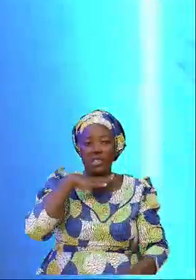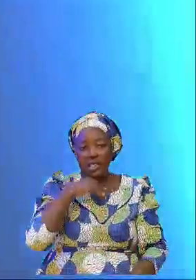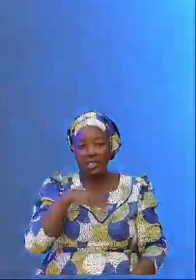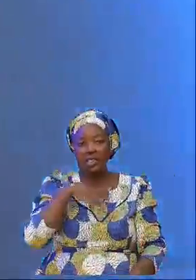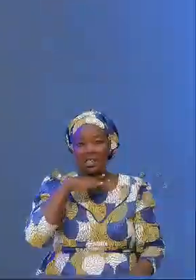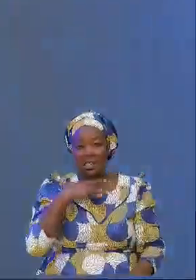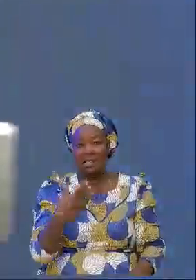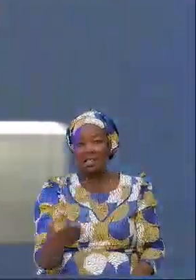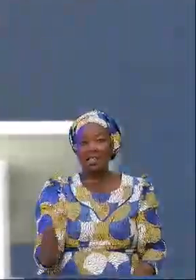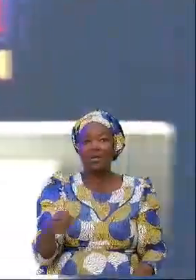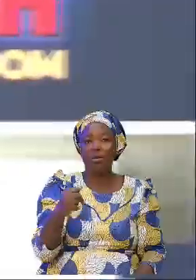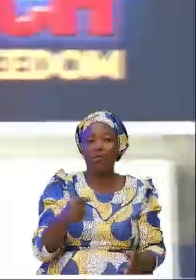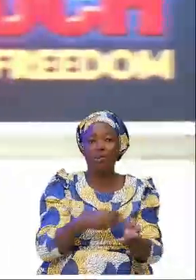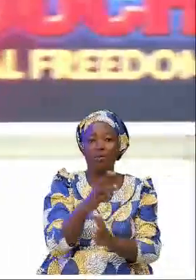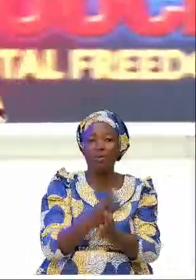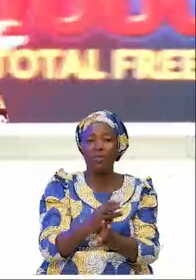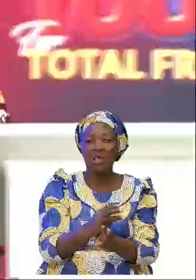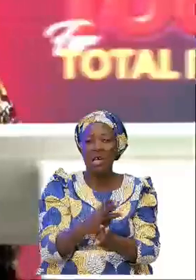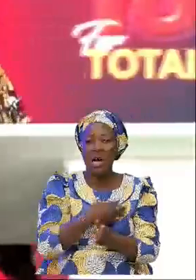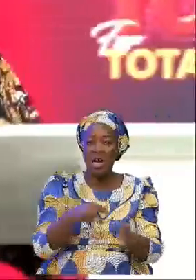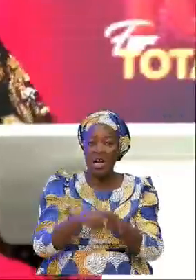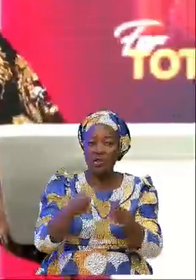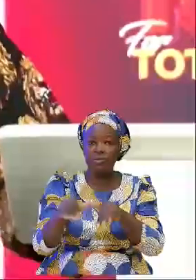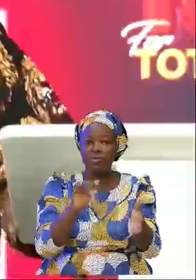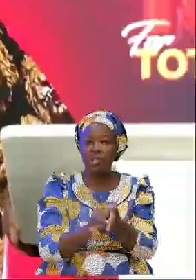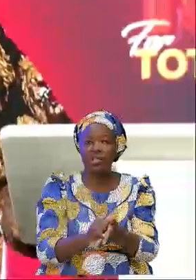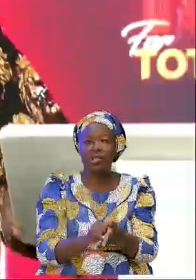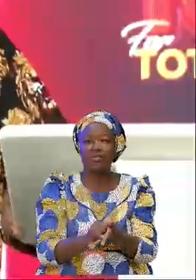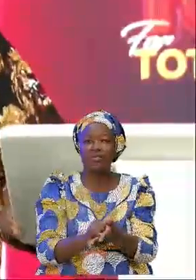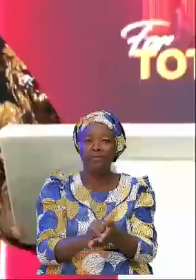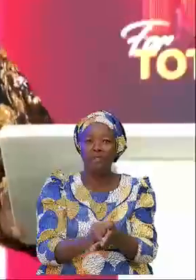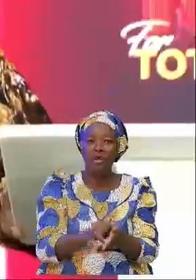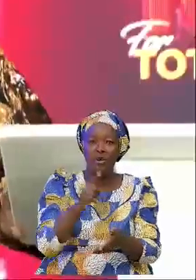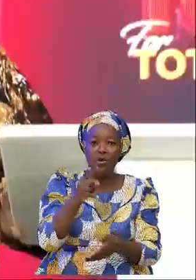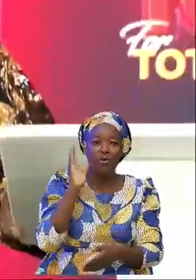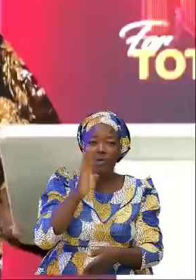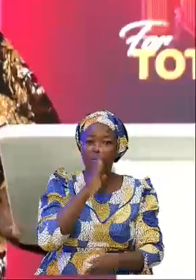keepeth himself from all those dirty, dirty things of